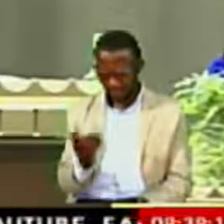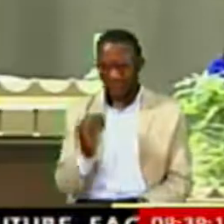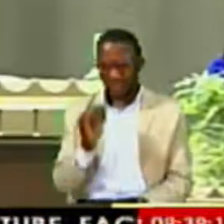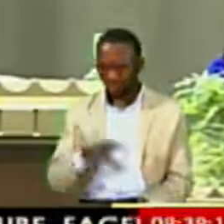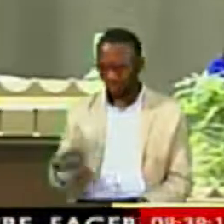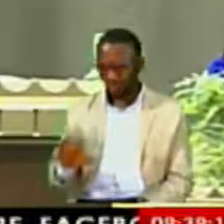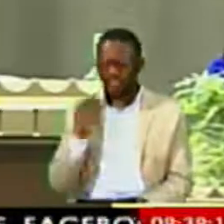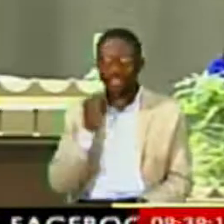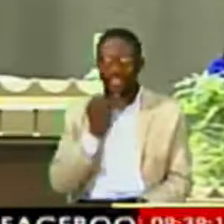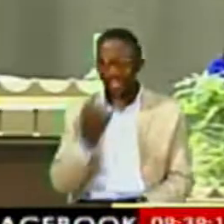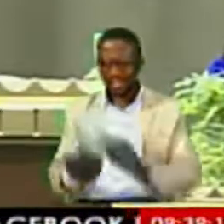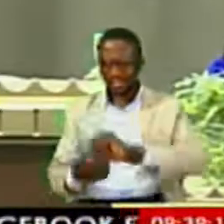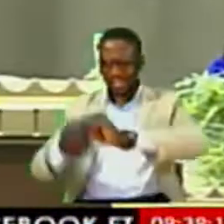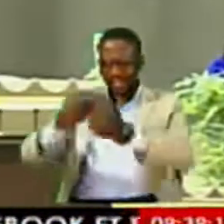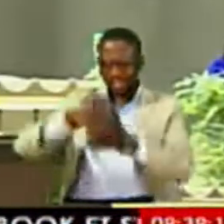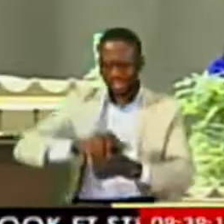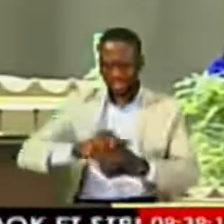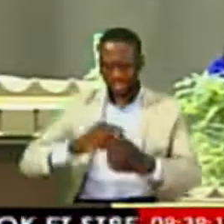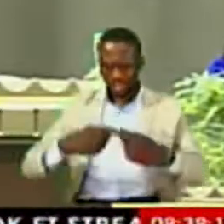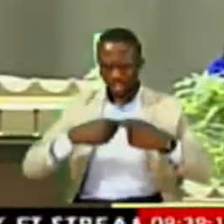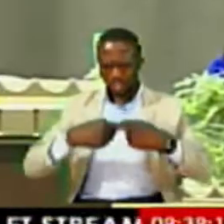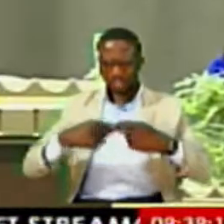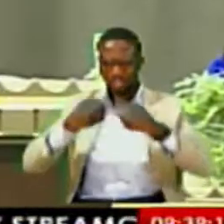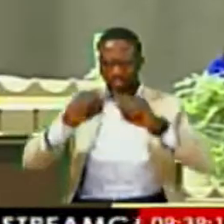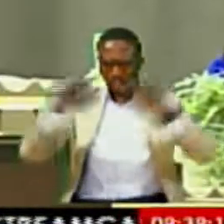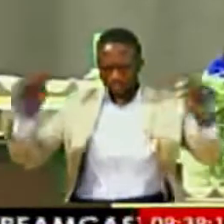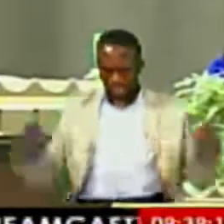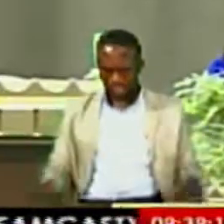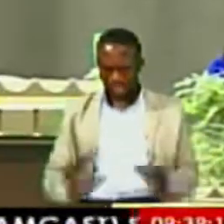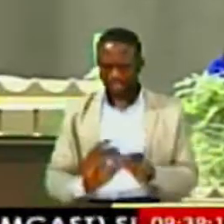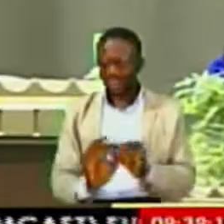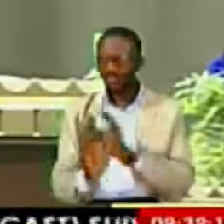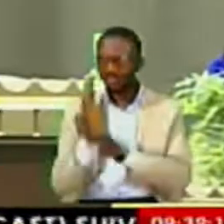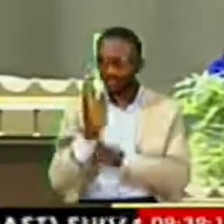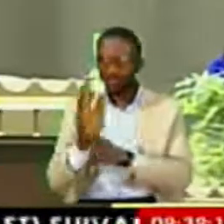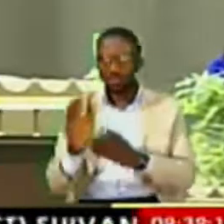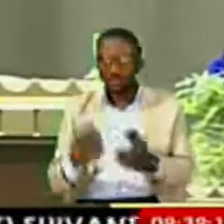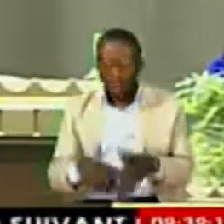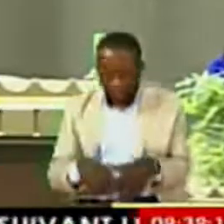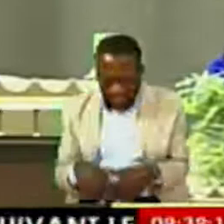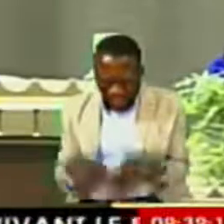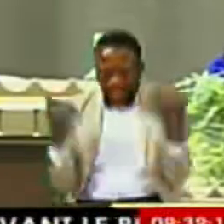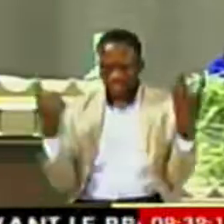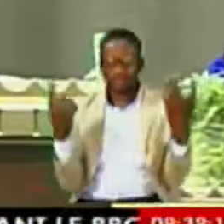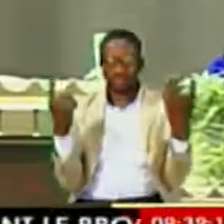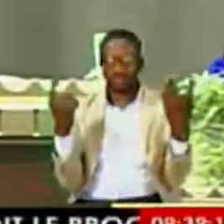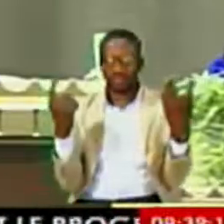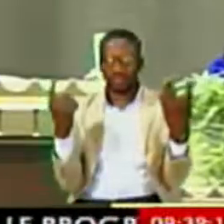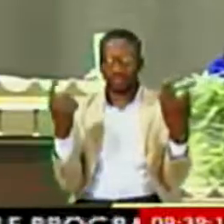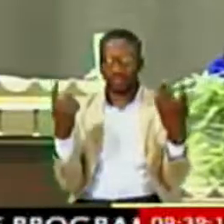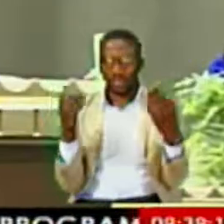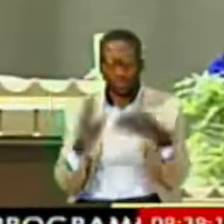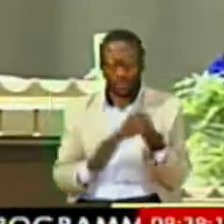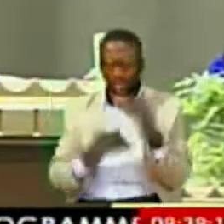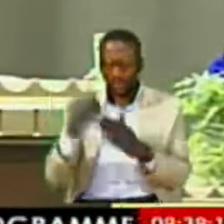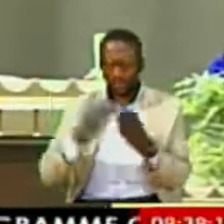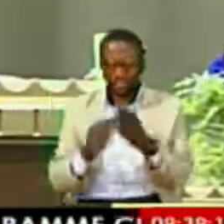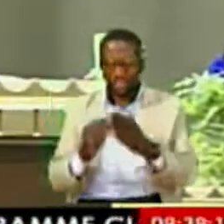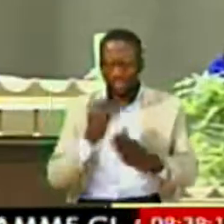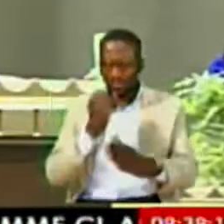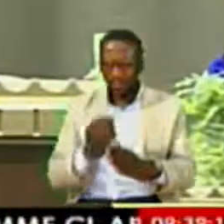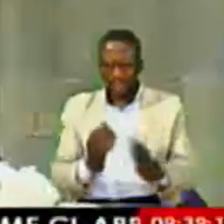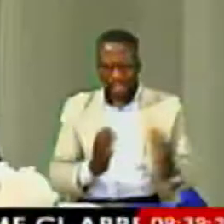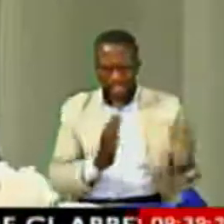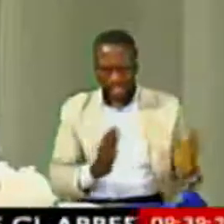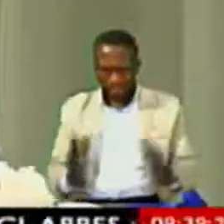Il rebâtit d'abord l'autel. So first of all, he rebuilt it. Il met le bois and en ordre. Puts the woods in